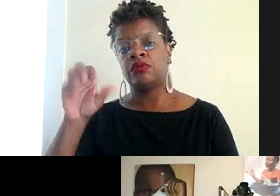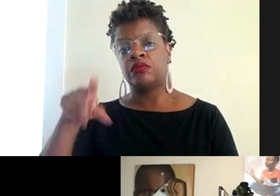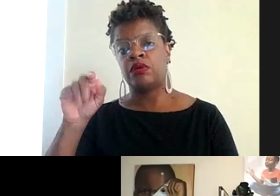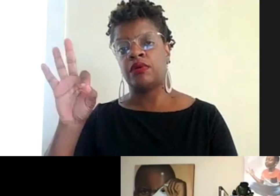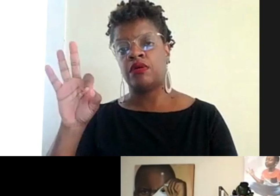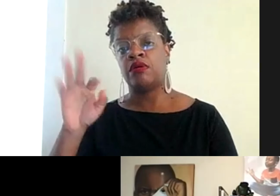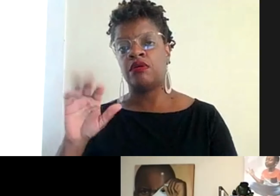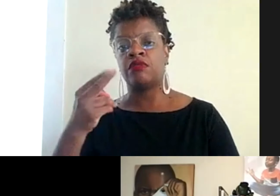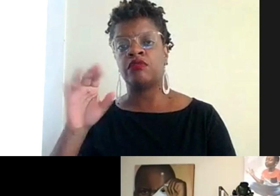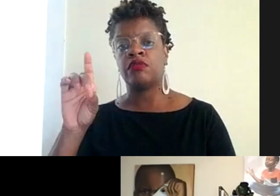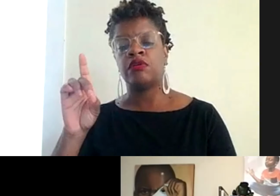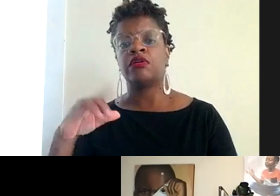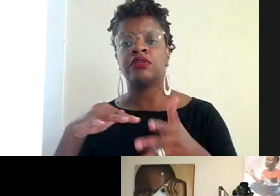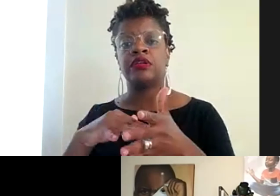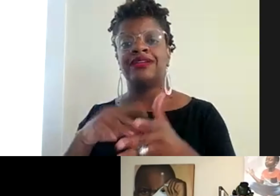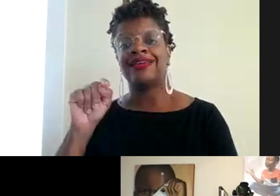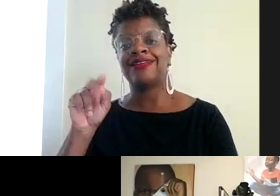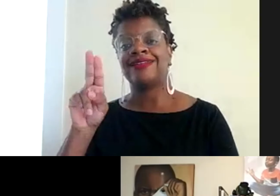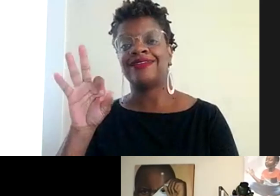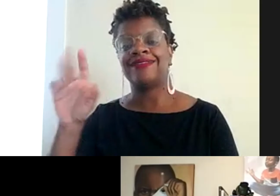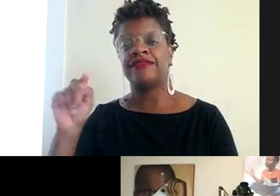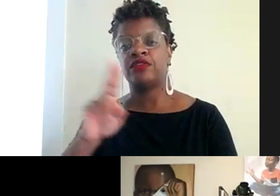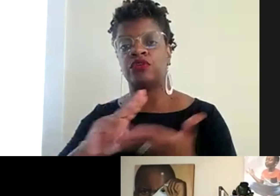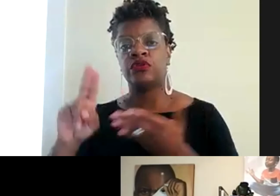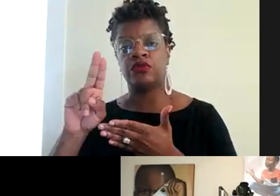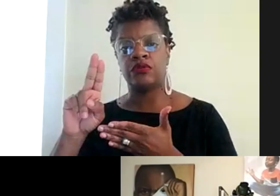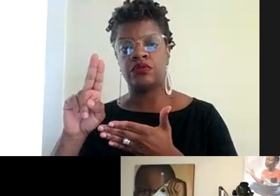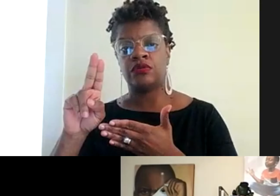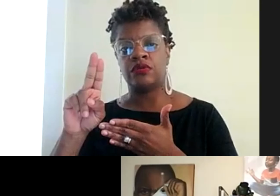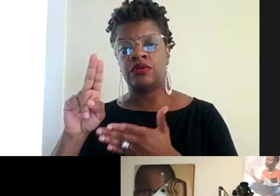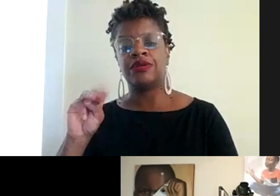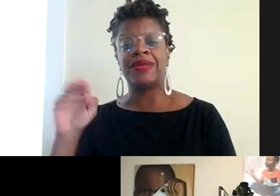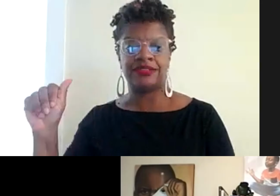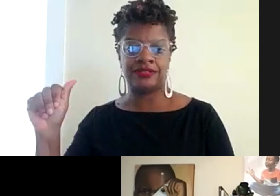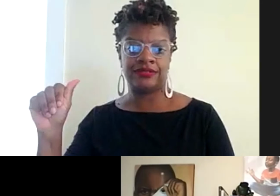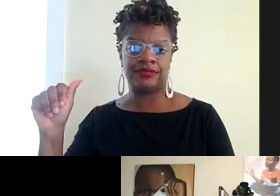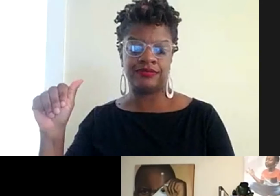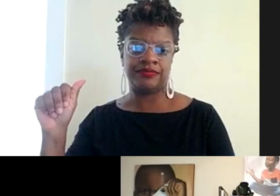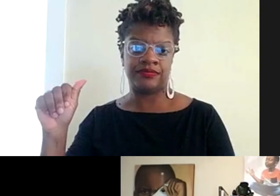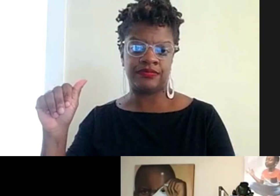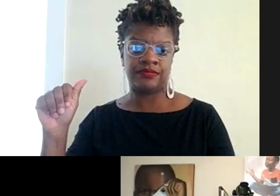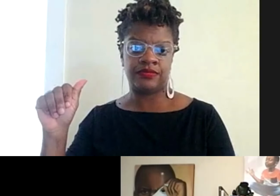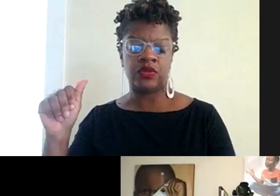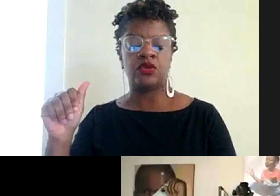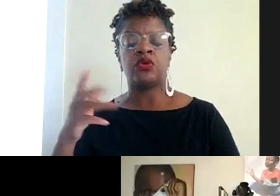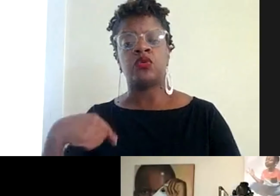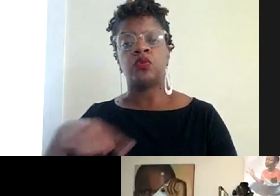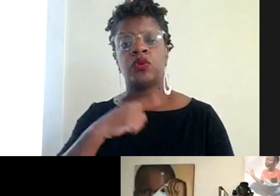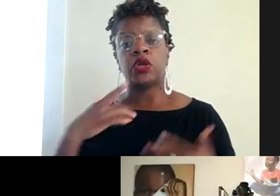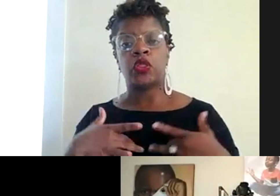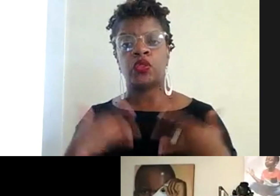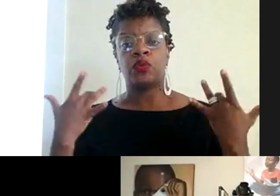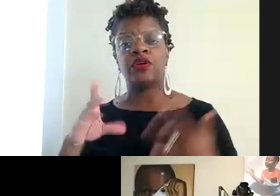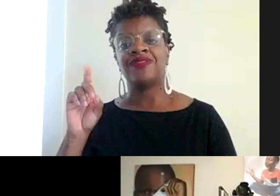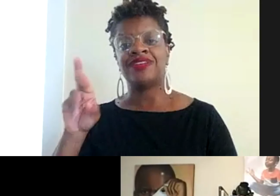and Human Development at Tufts University, Medford, Massachusetts. We are thrilled to welcome Dr.